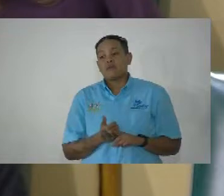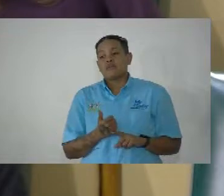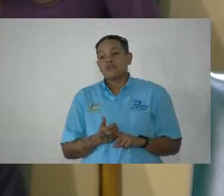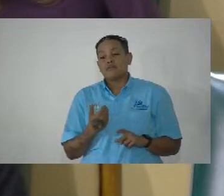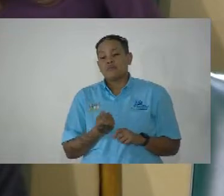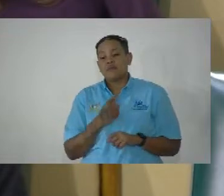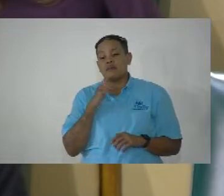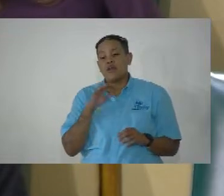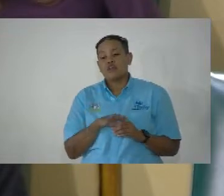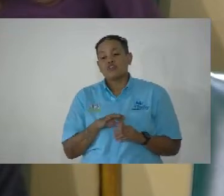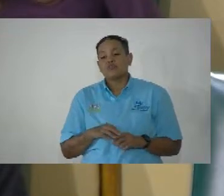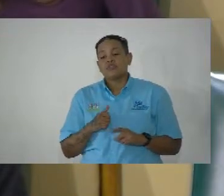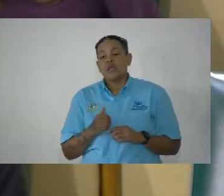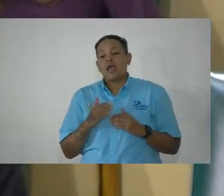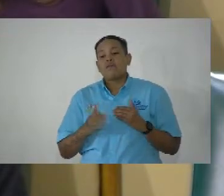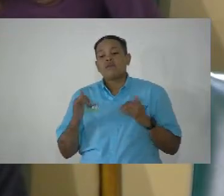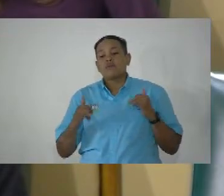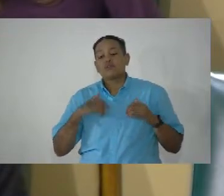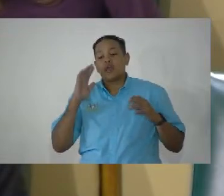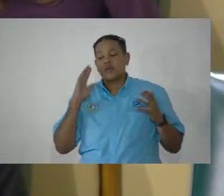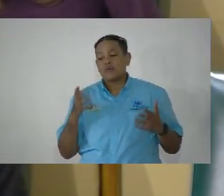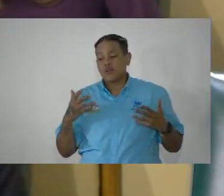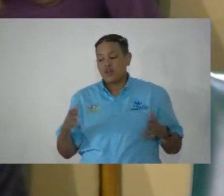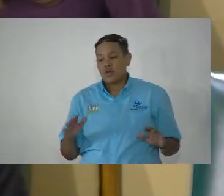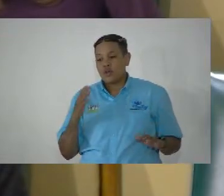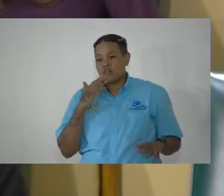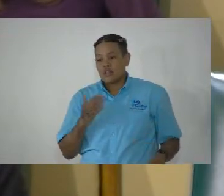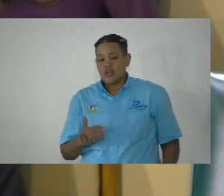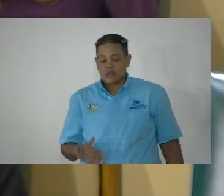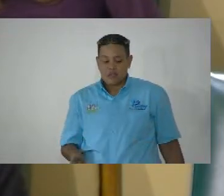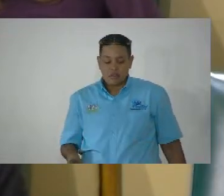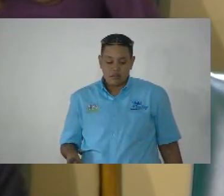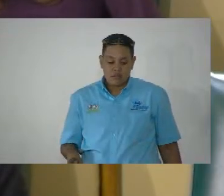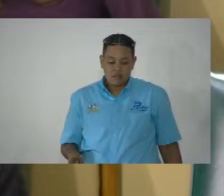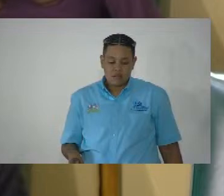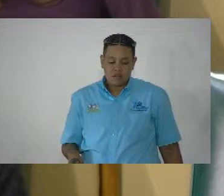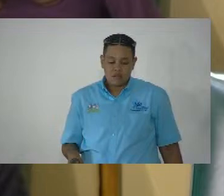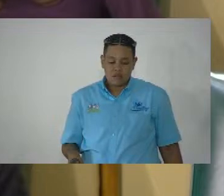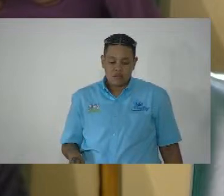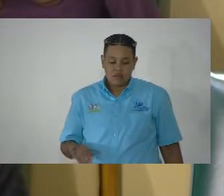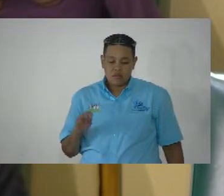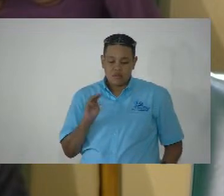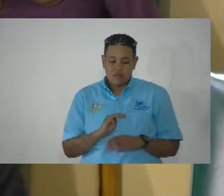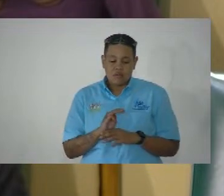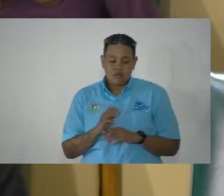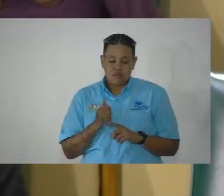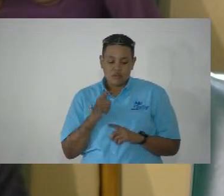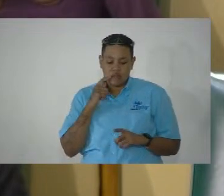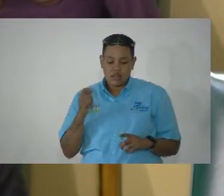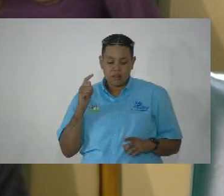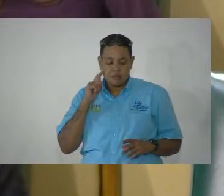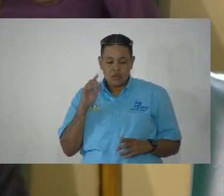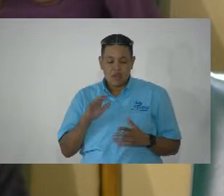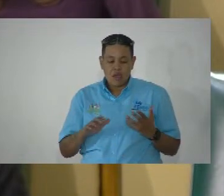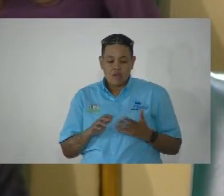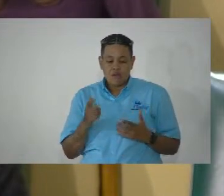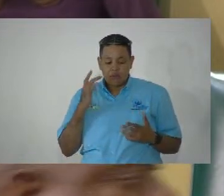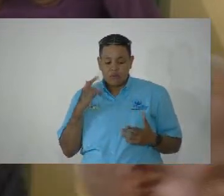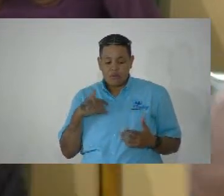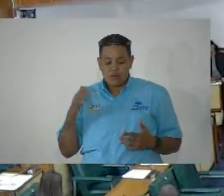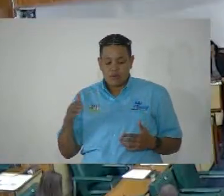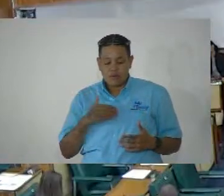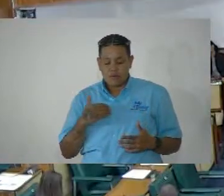contribution, after which I will conclude. Thank you, Madam Speaker. Minister, the House is a little bit confused, which is why Member